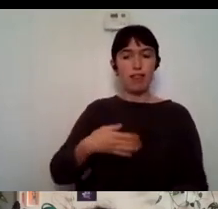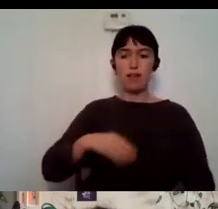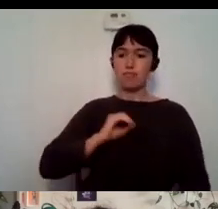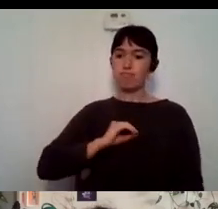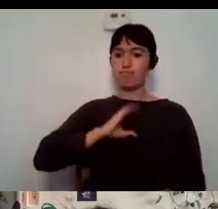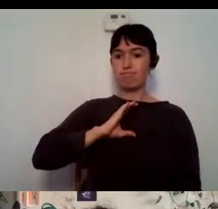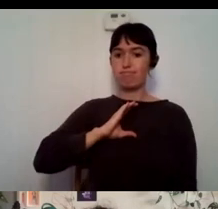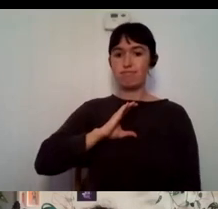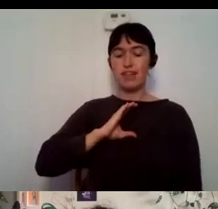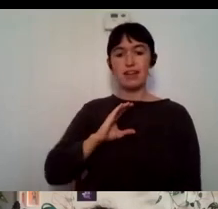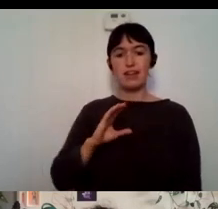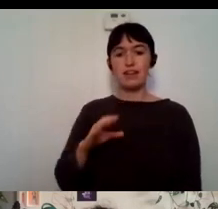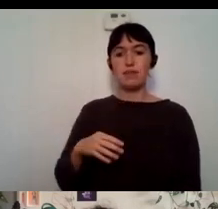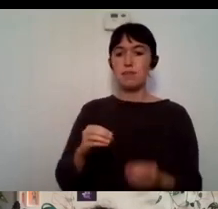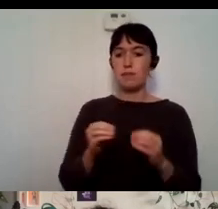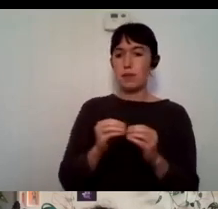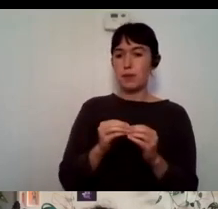optimal cognitive state.